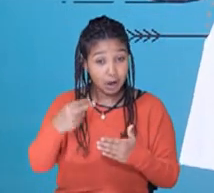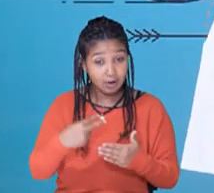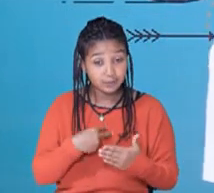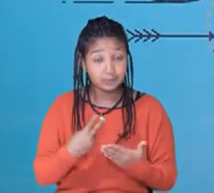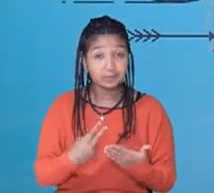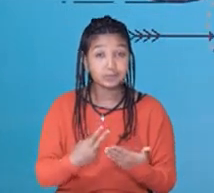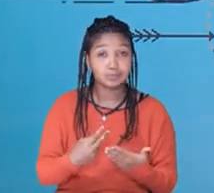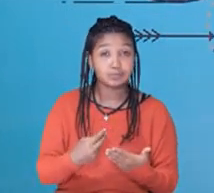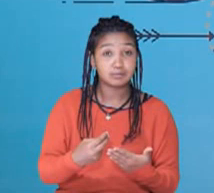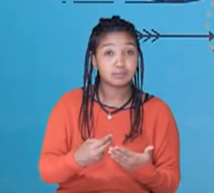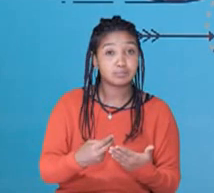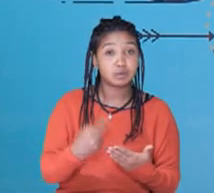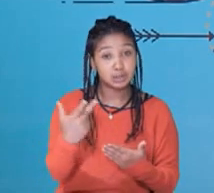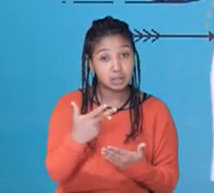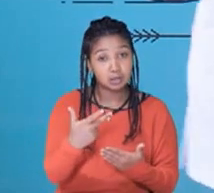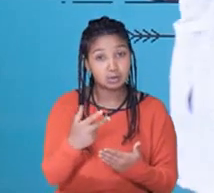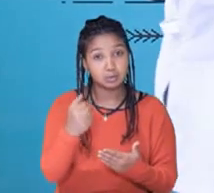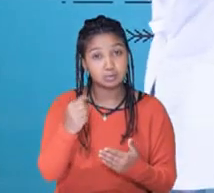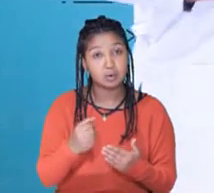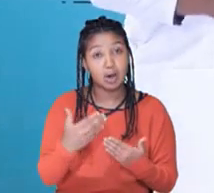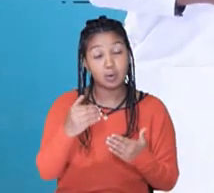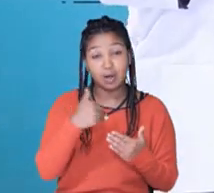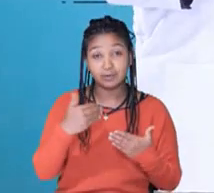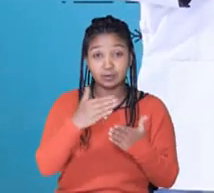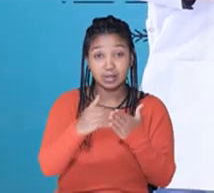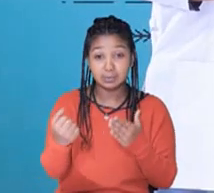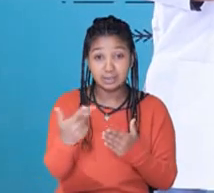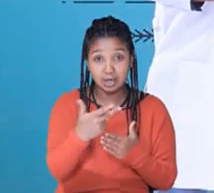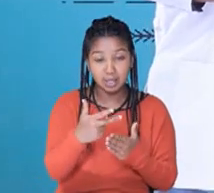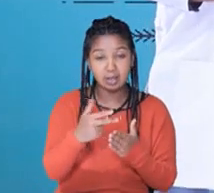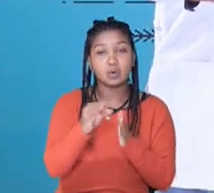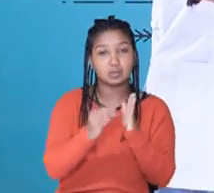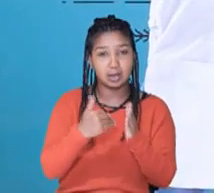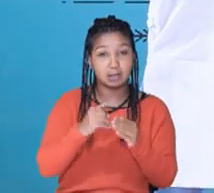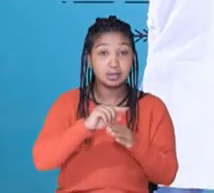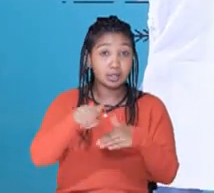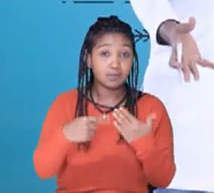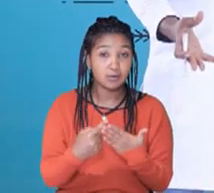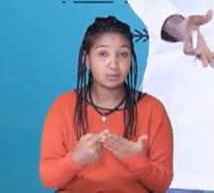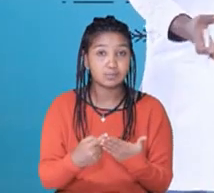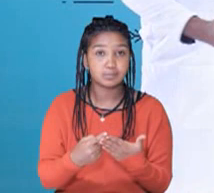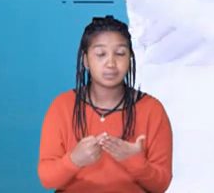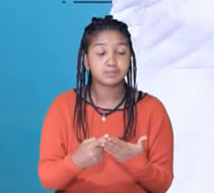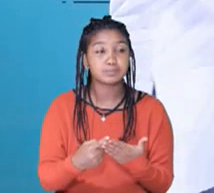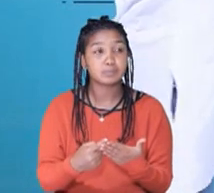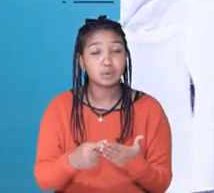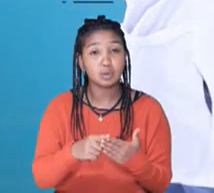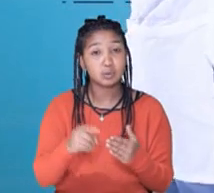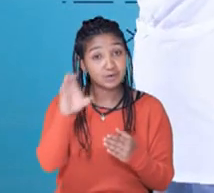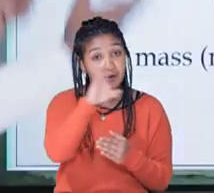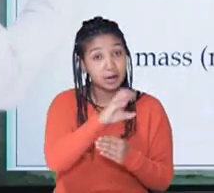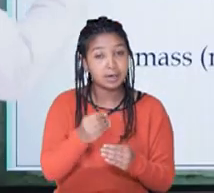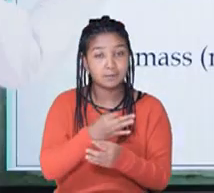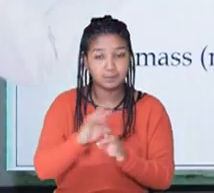to equate these three equations. You have to sum all these three equations because they are acting as a system. You just